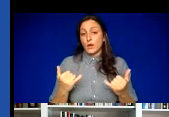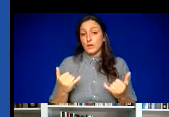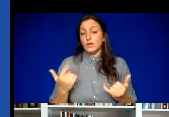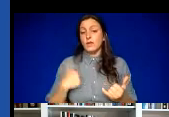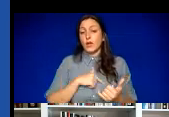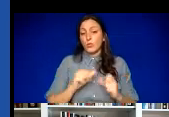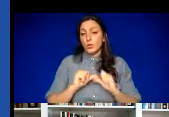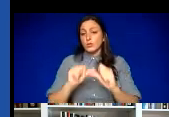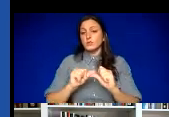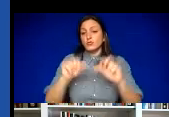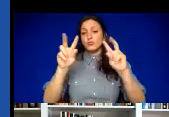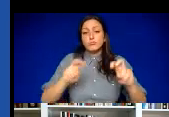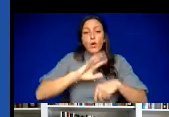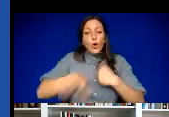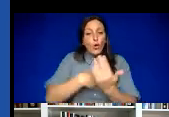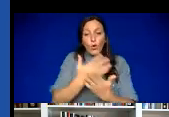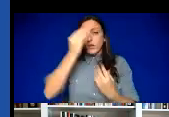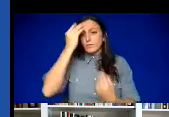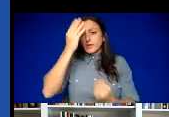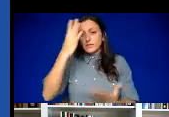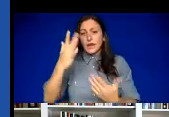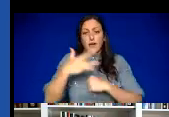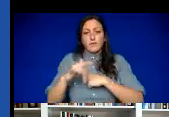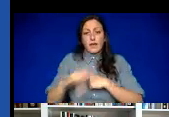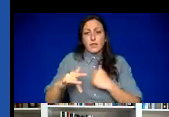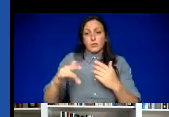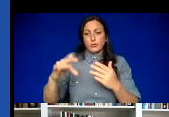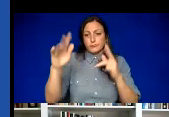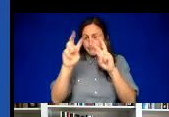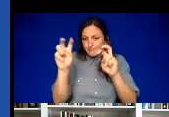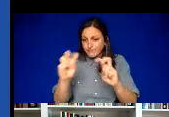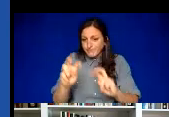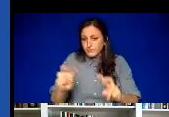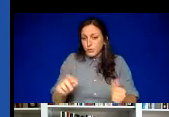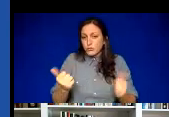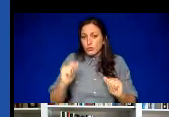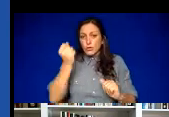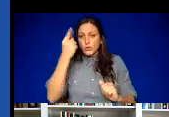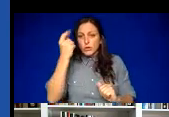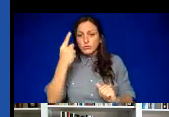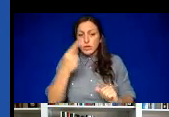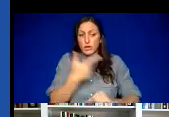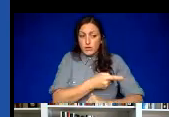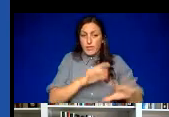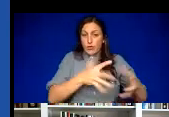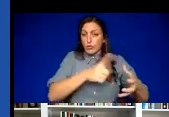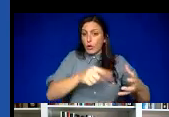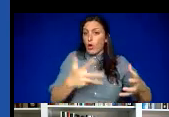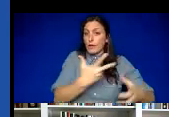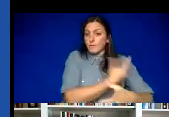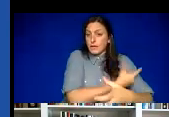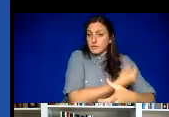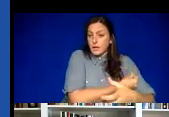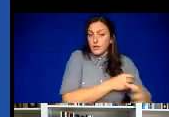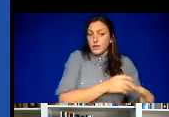to look at all the data that we have available. Obviously, we're trying to understand those who have been vaccinated versus those who have not been